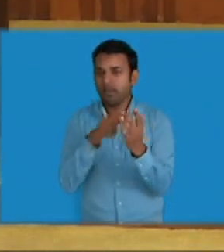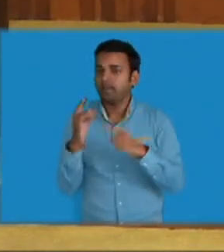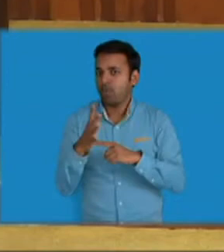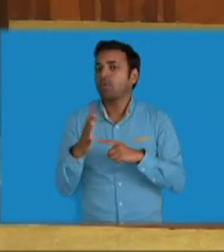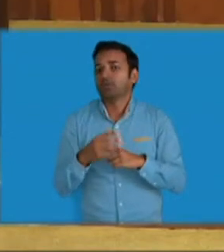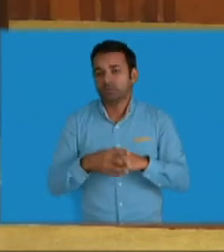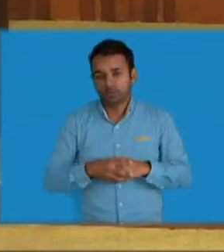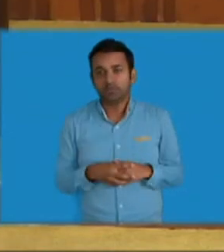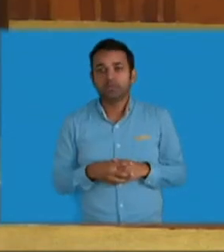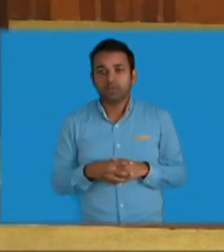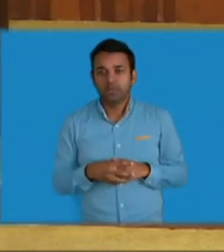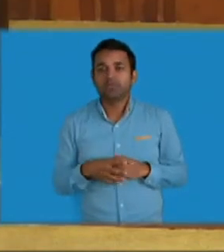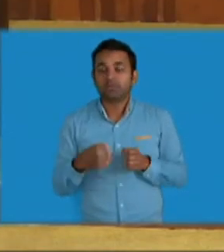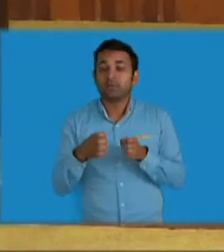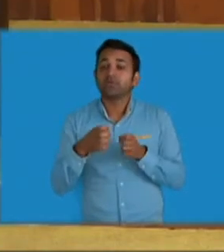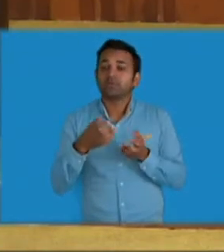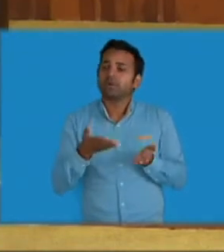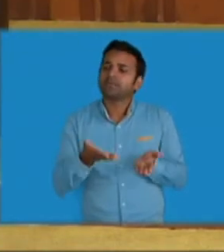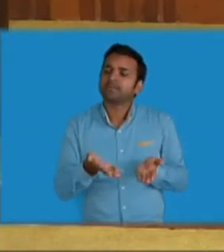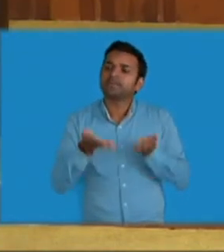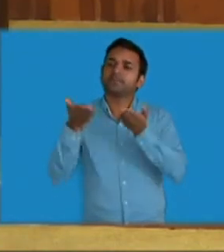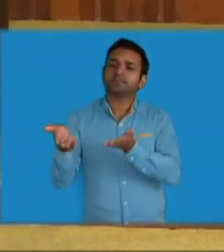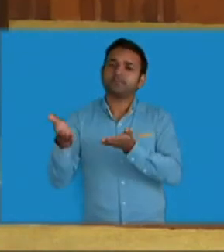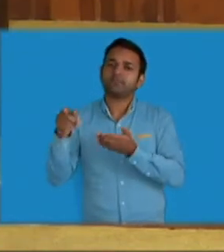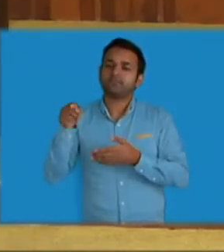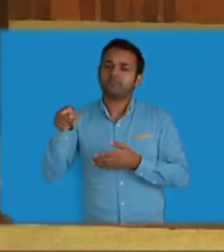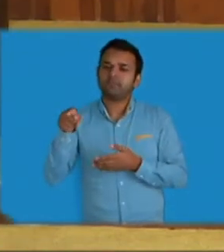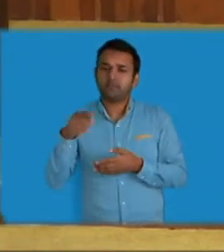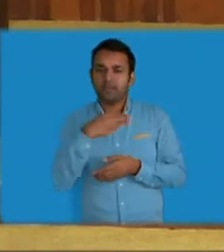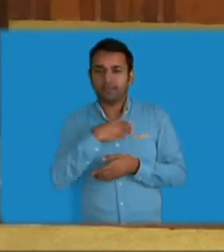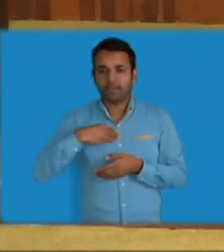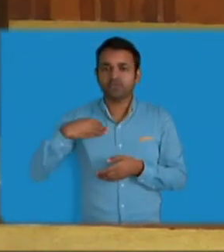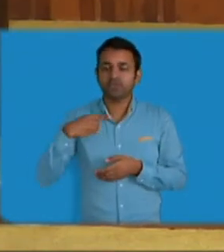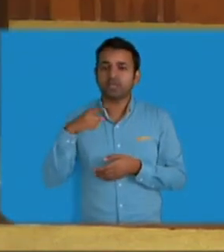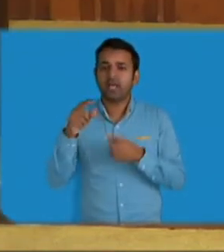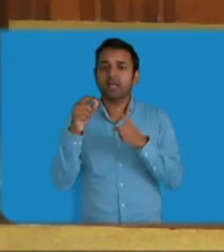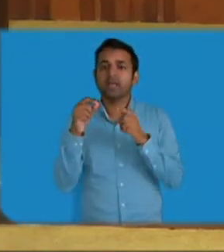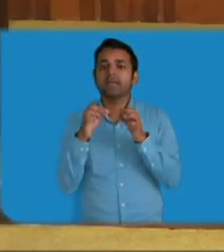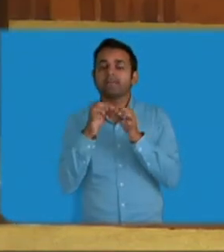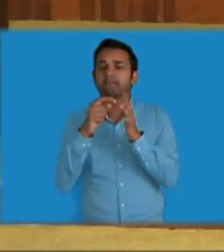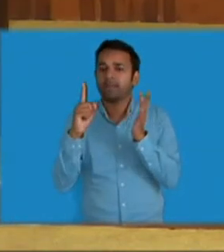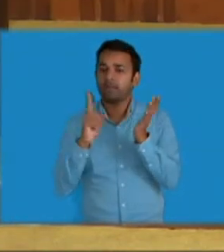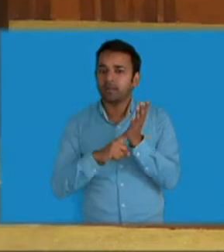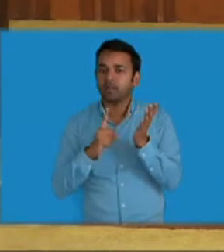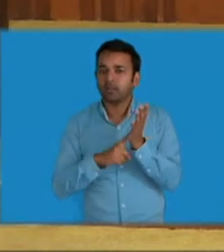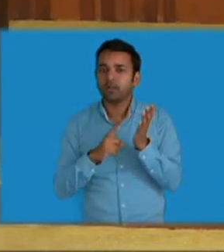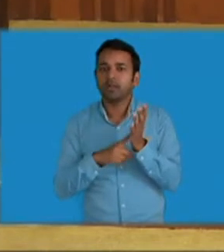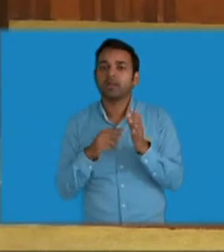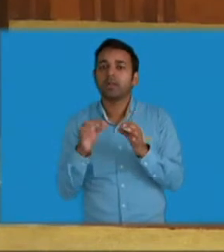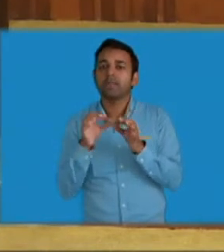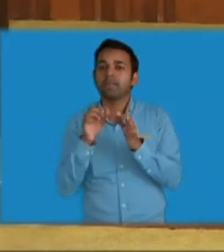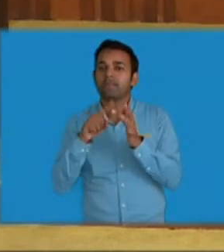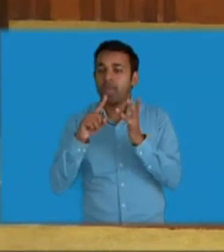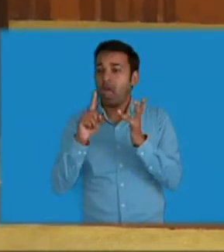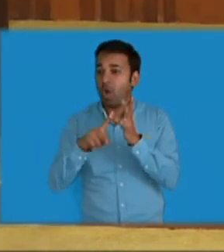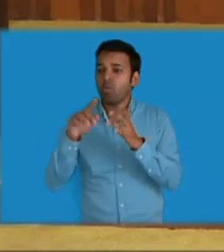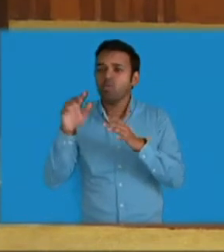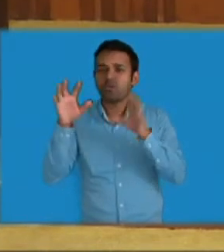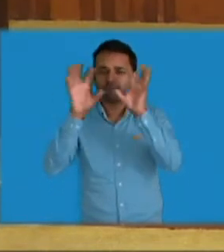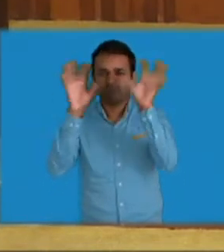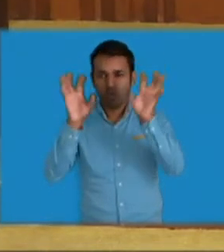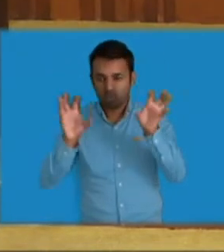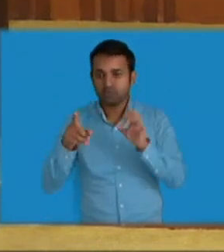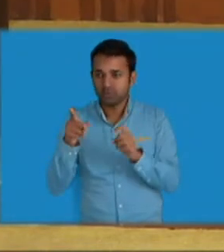for Forest to ensure that biopiracy of our forest genetic resources is also expensively recorded and